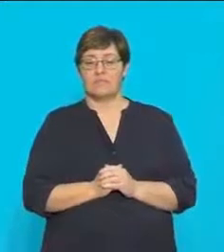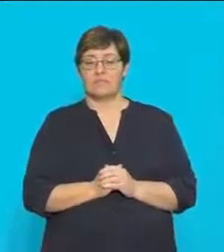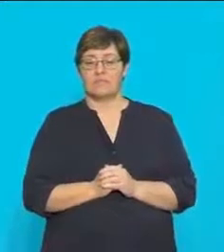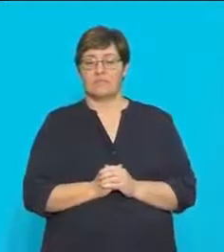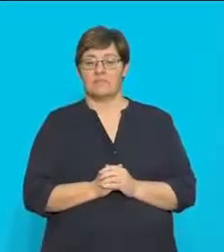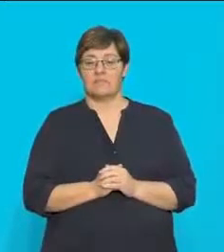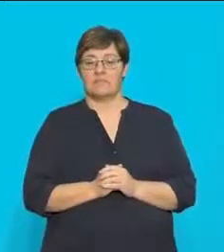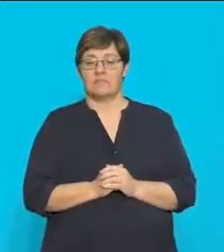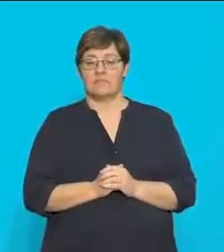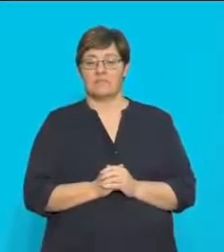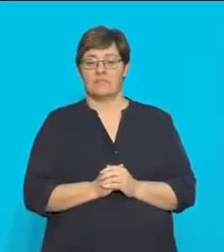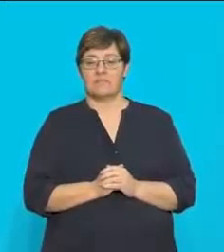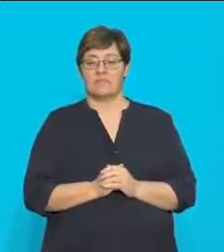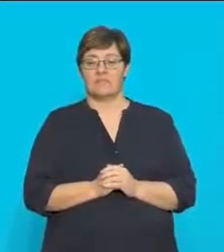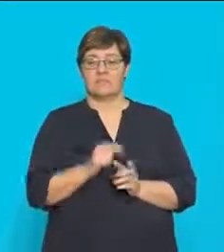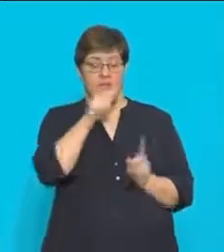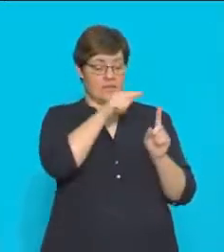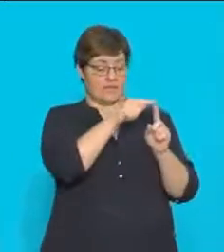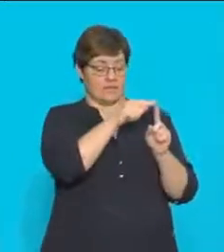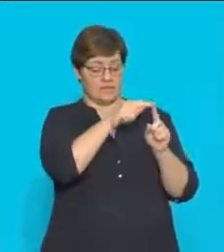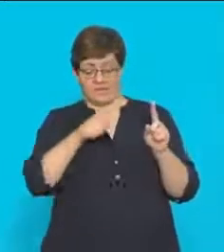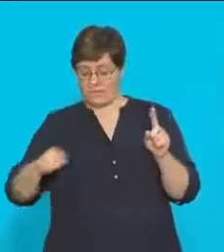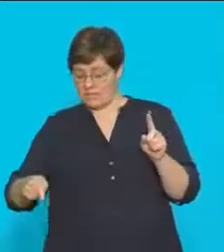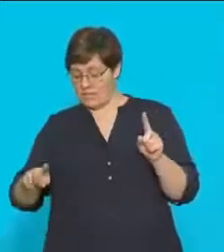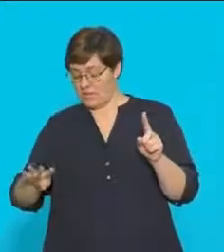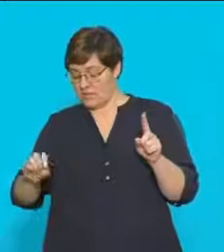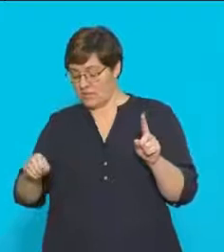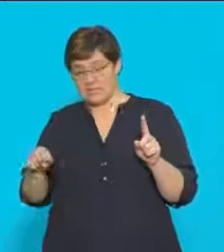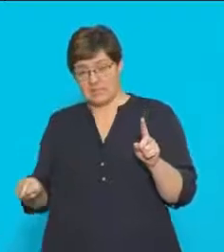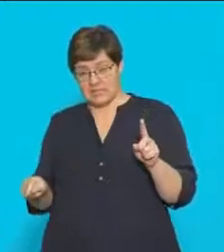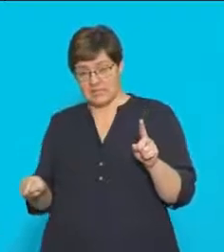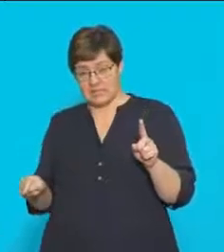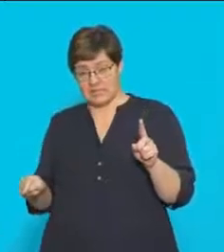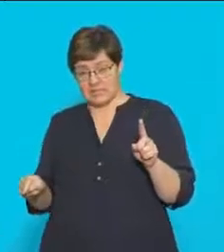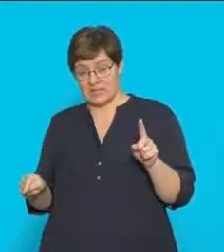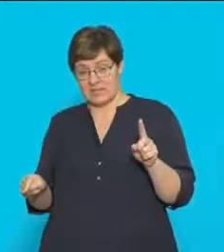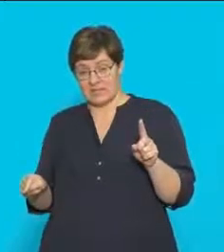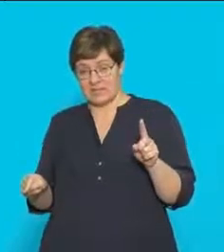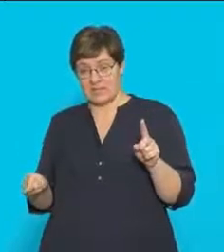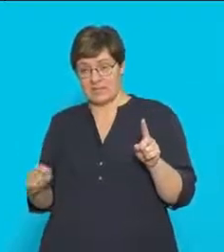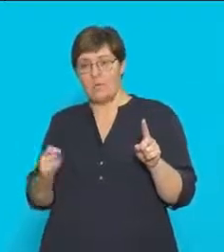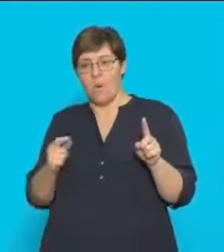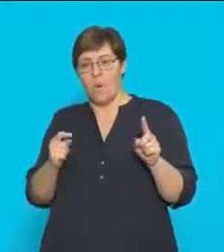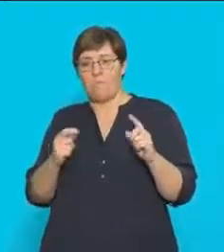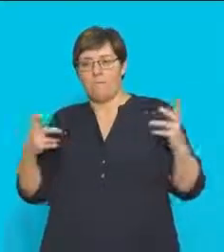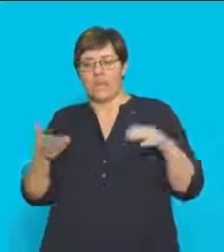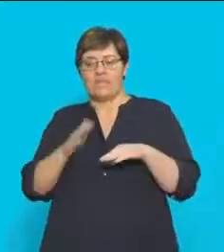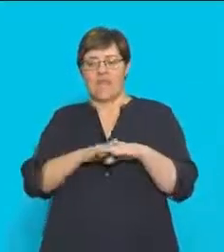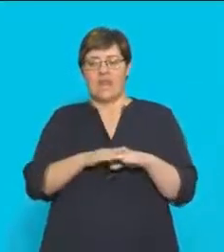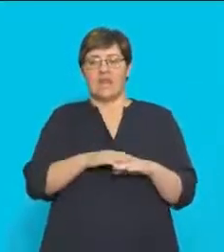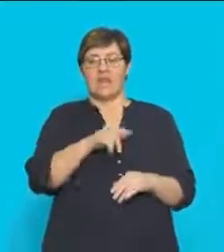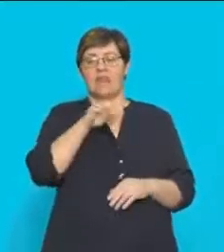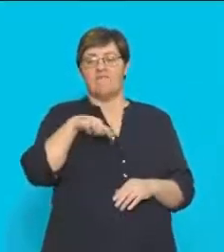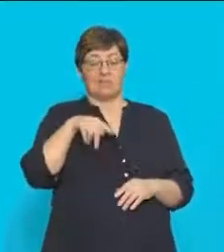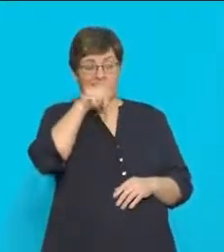So this angle 40 is slightly bigger than 14.